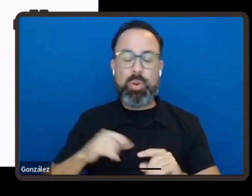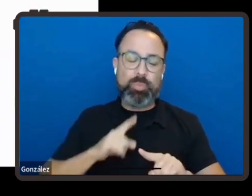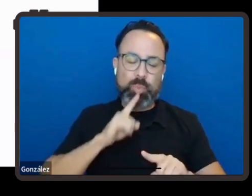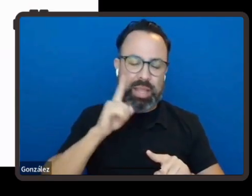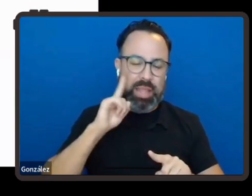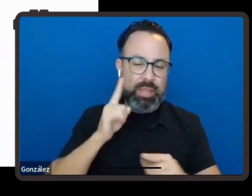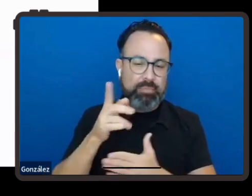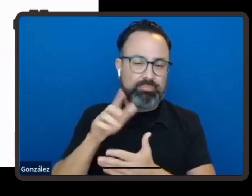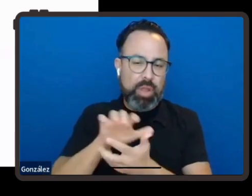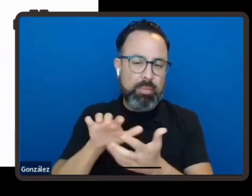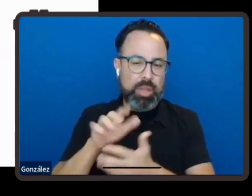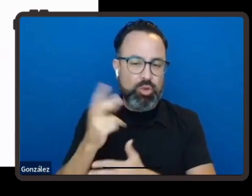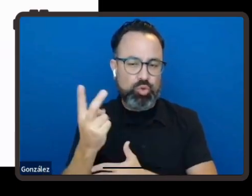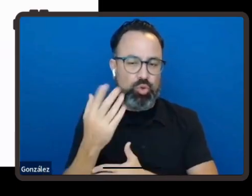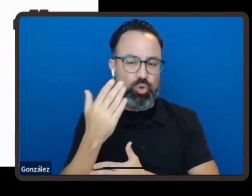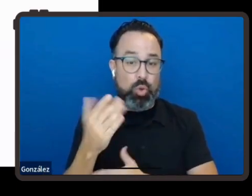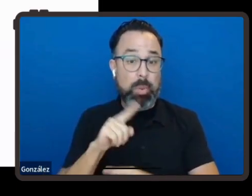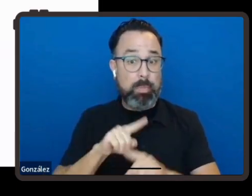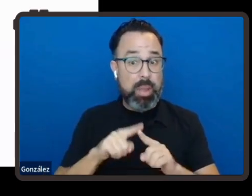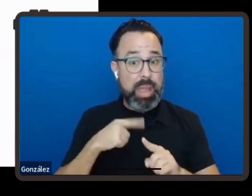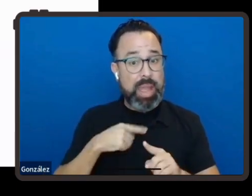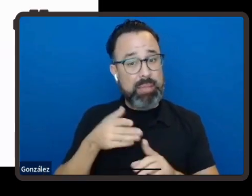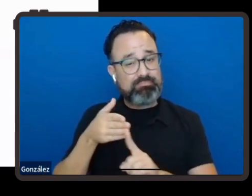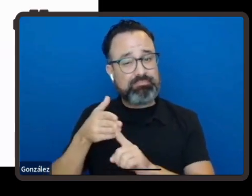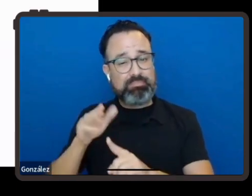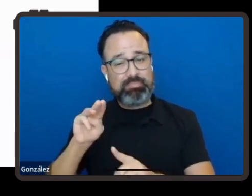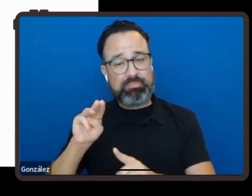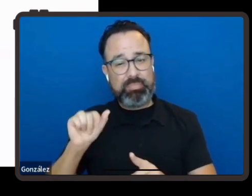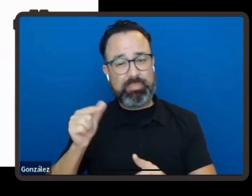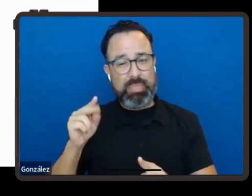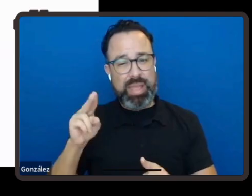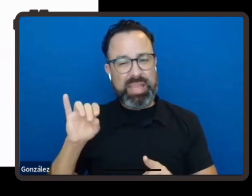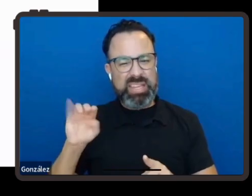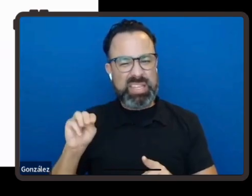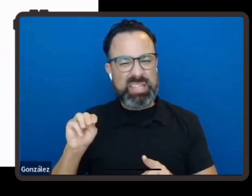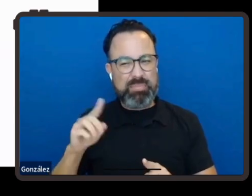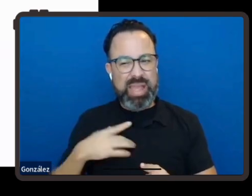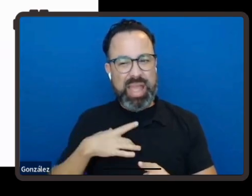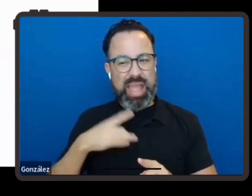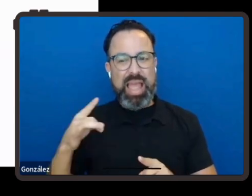I think magnesium, I quite like the